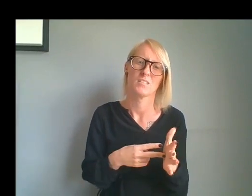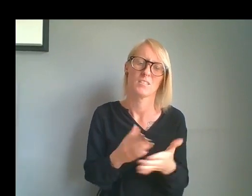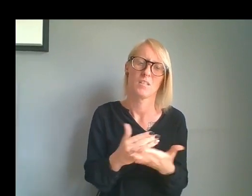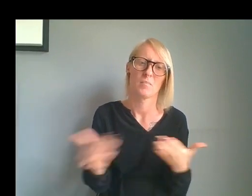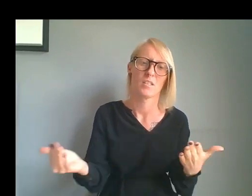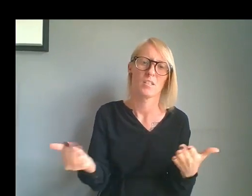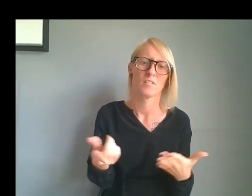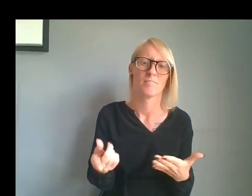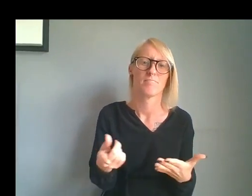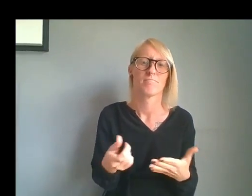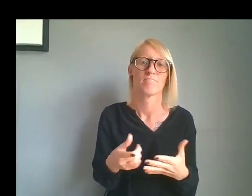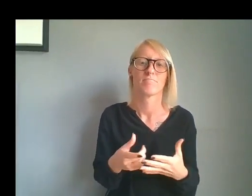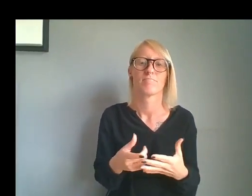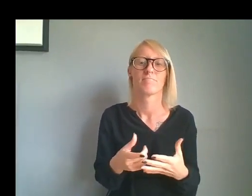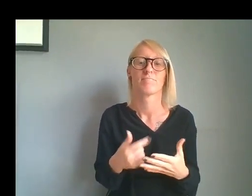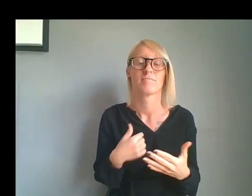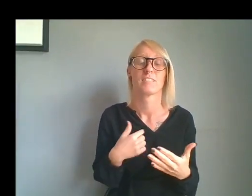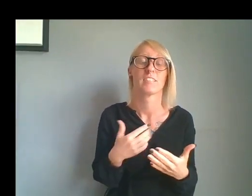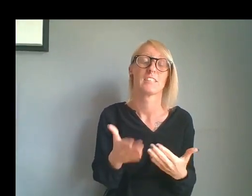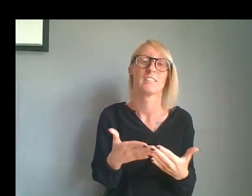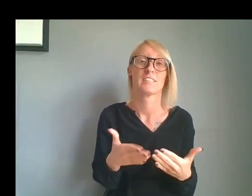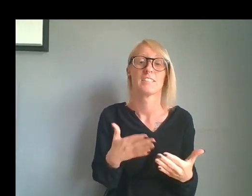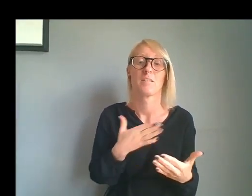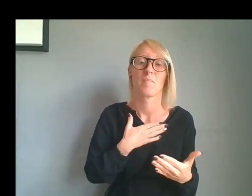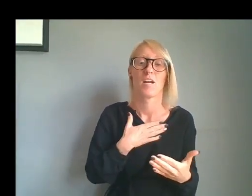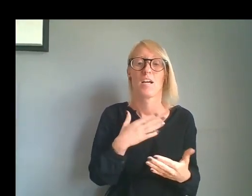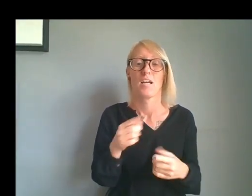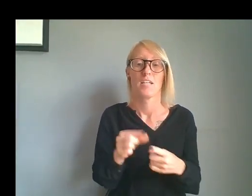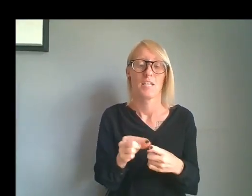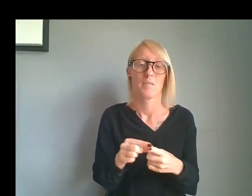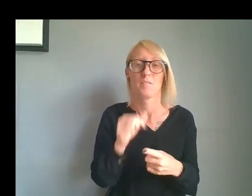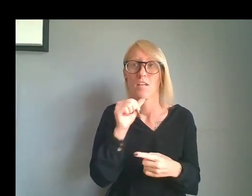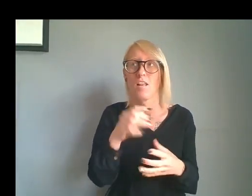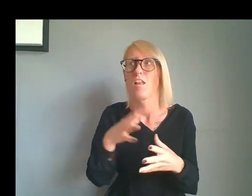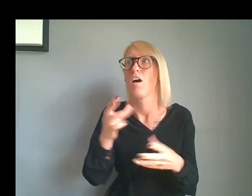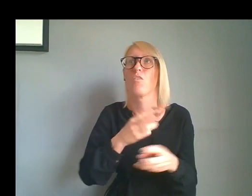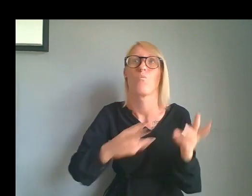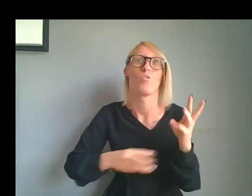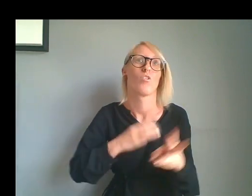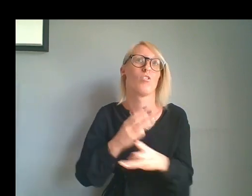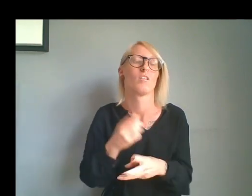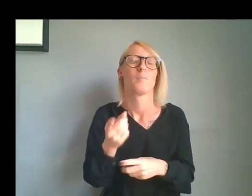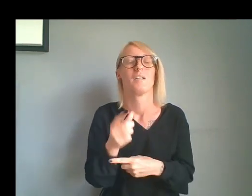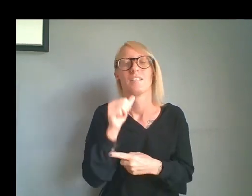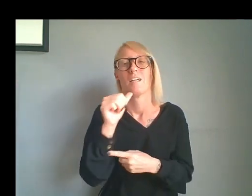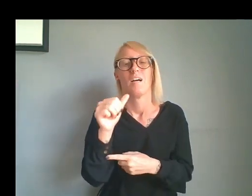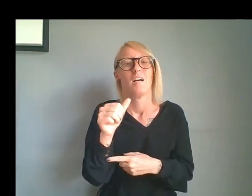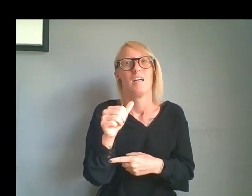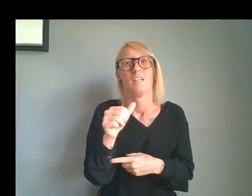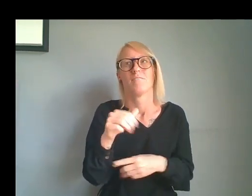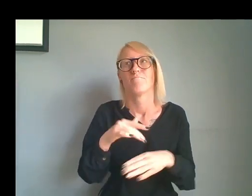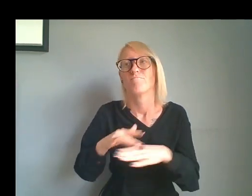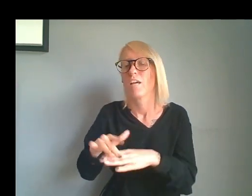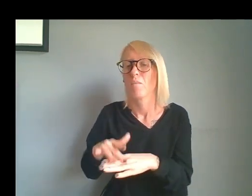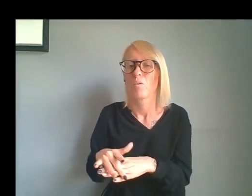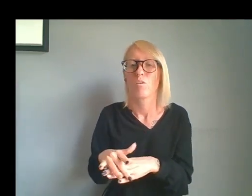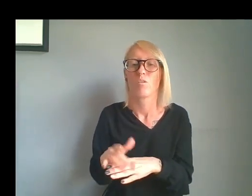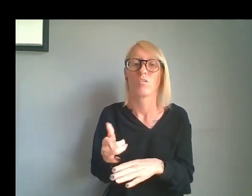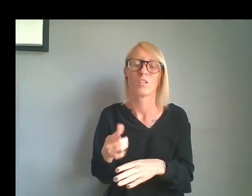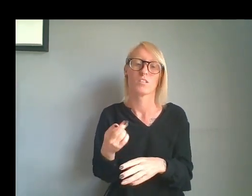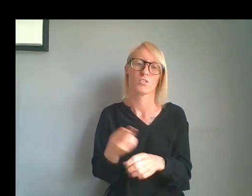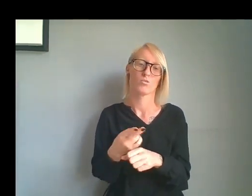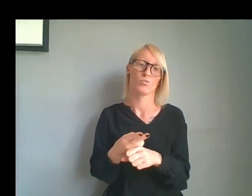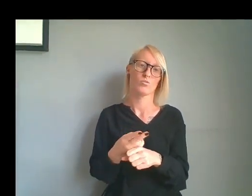lot of Arnoldis in the world, so I easily was able to get Tina Arnoldi. But if that wasn't available, and if I used a number that was